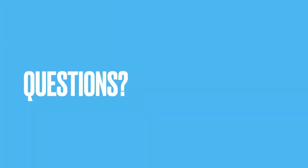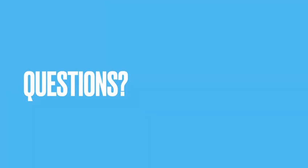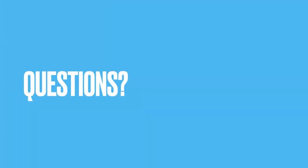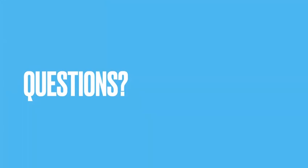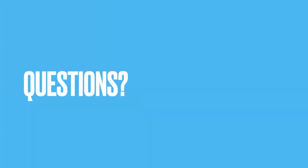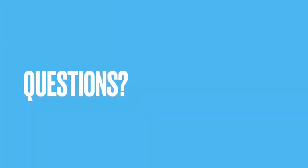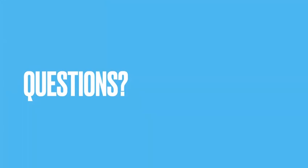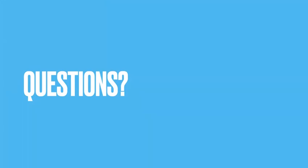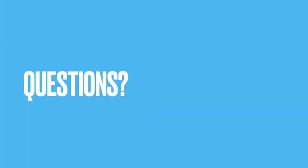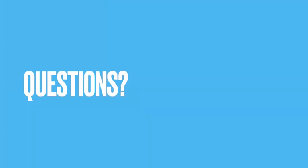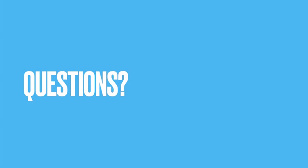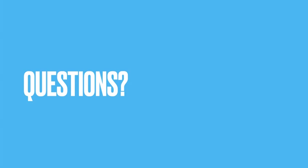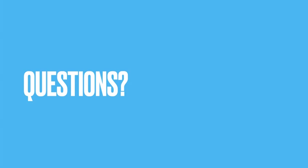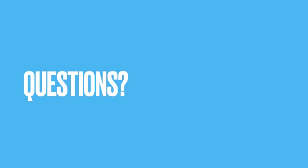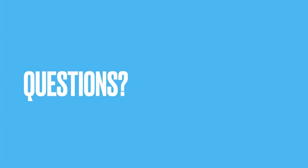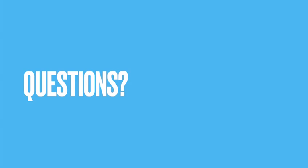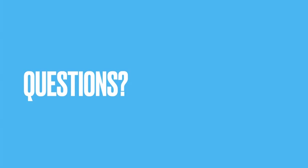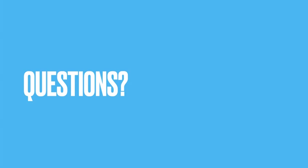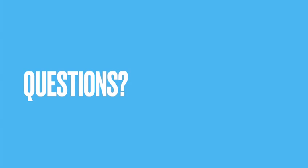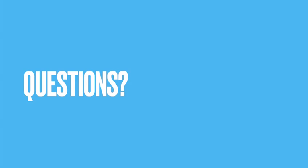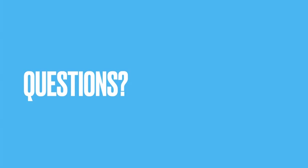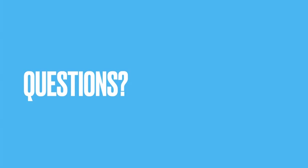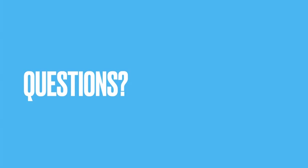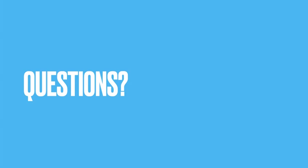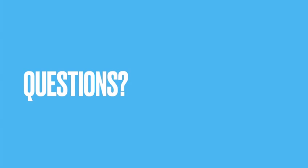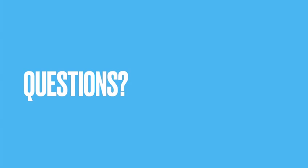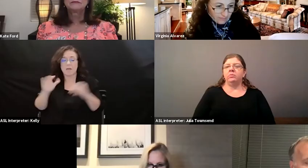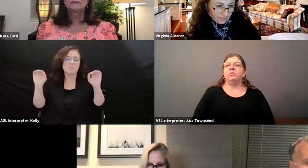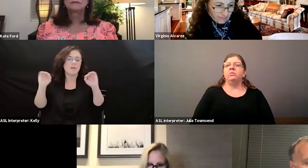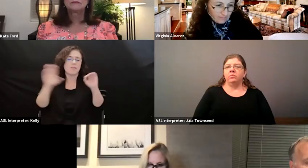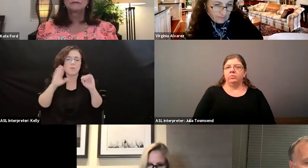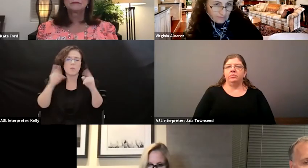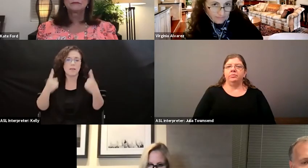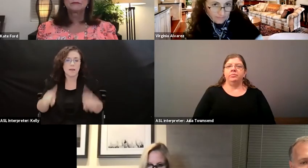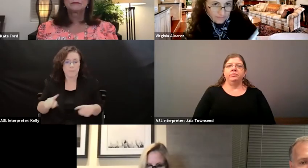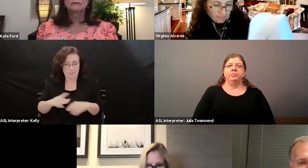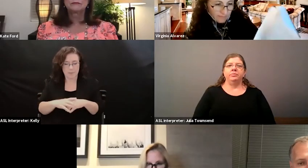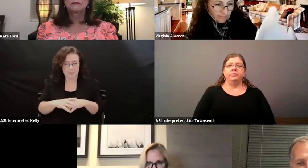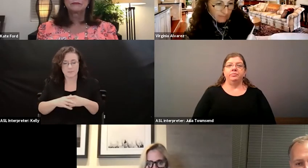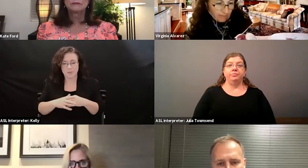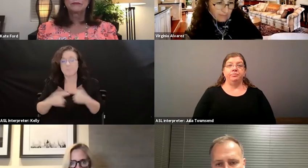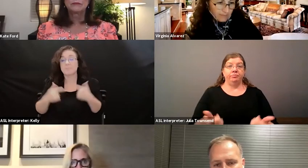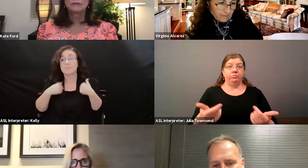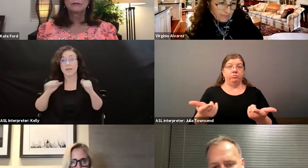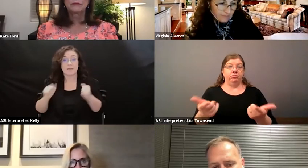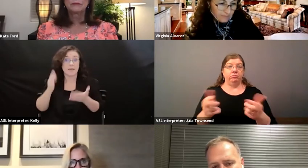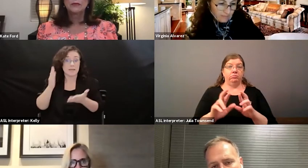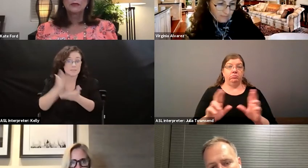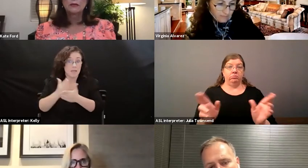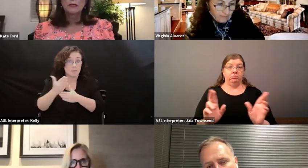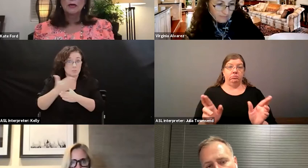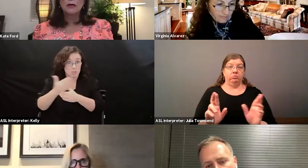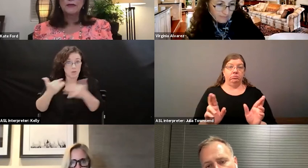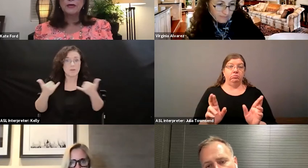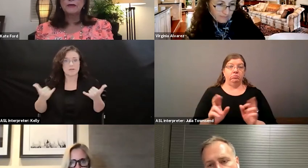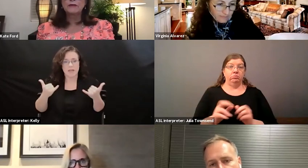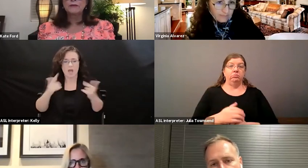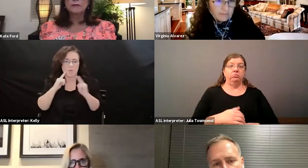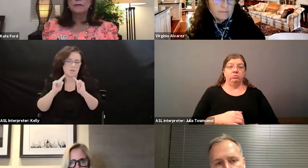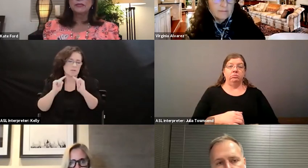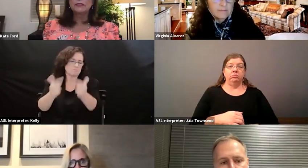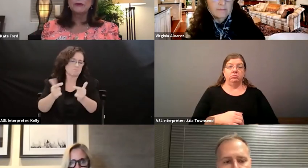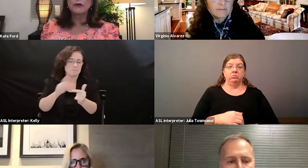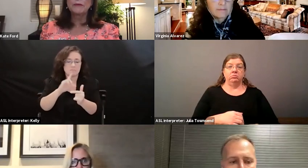be getting done so now uh brian you can stop sharing and i'm happy to answer questions oh thank